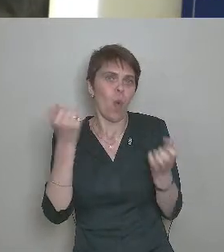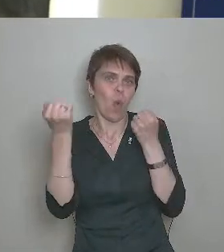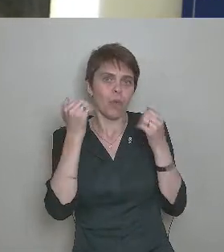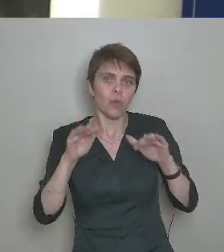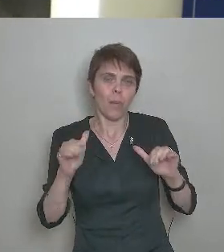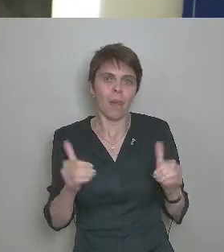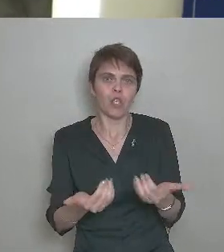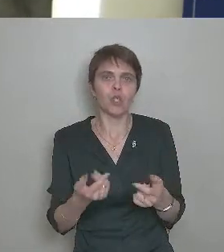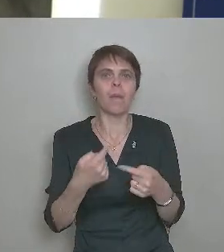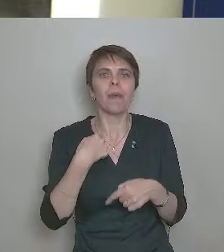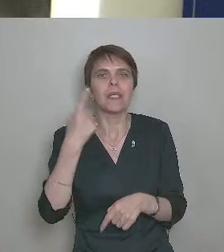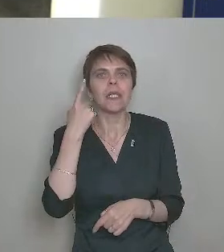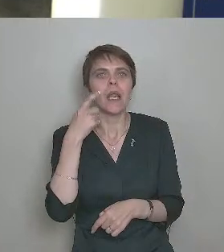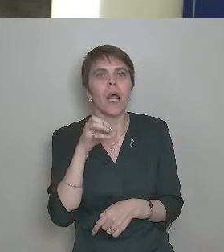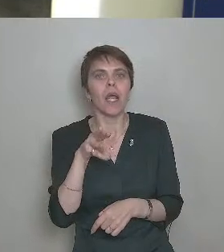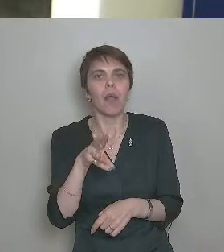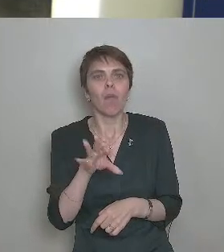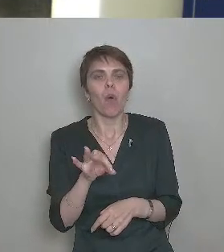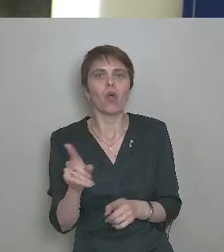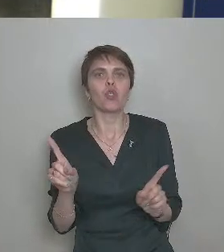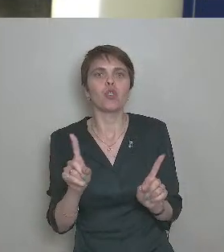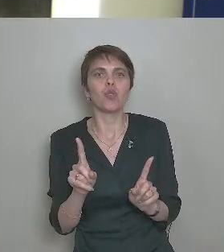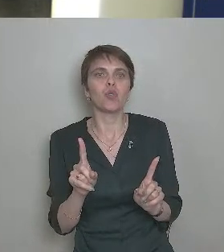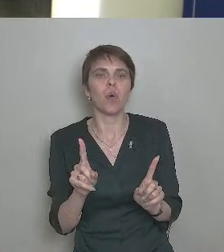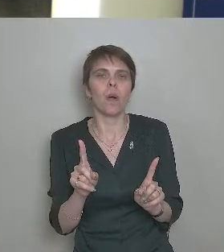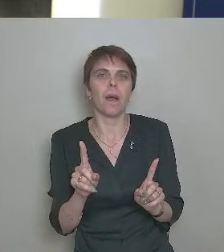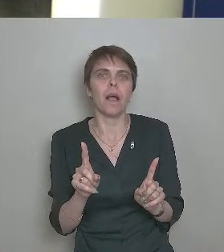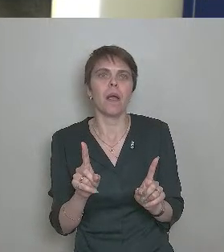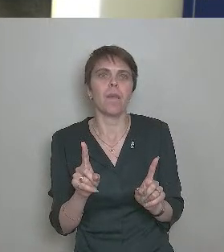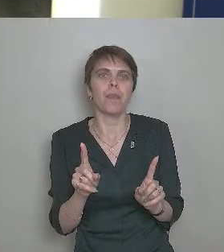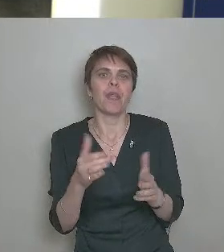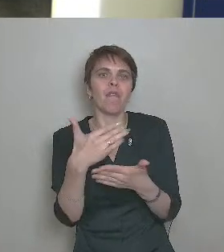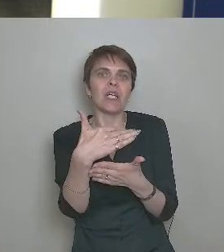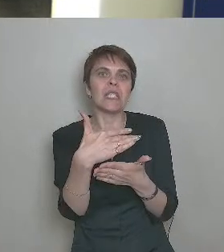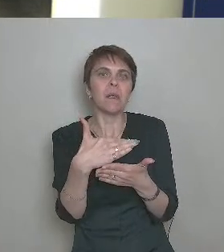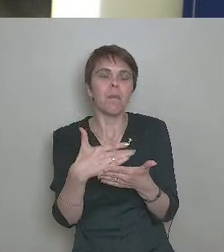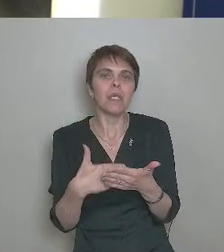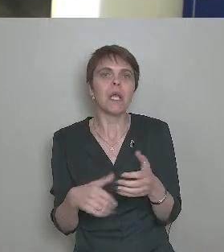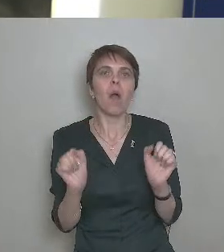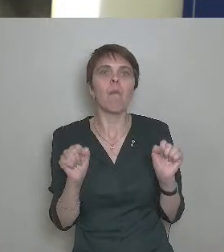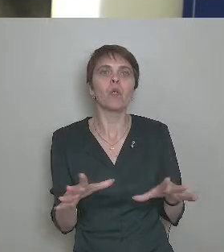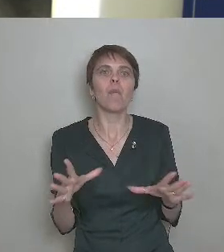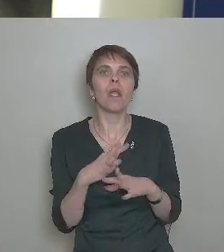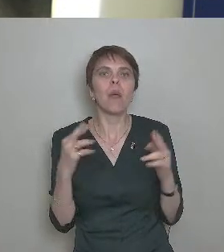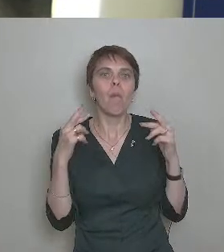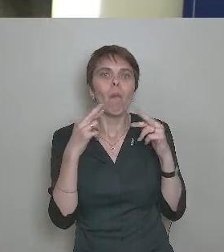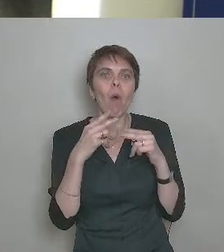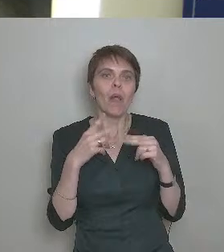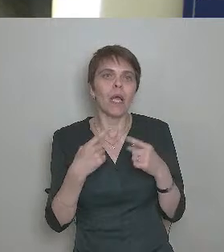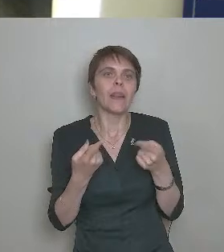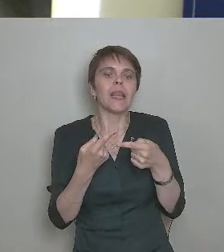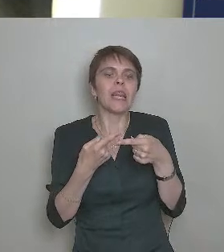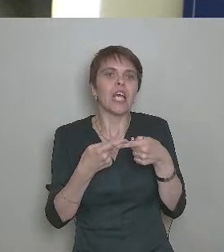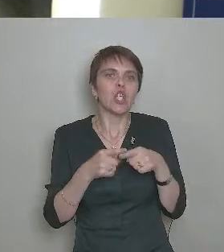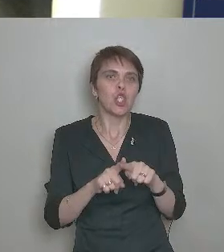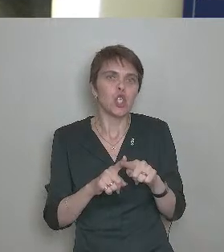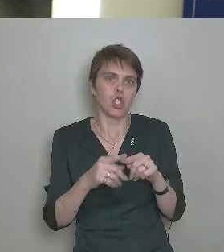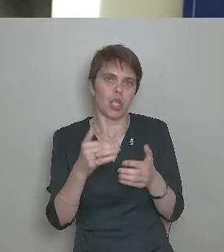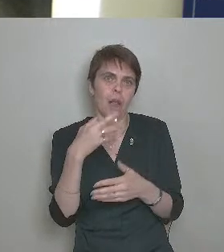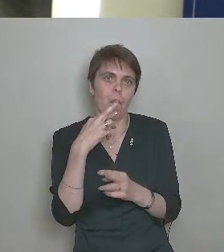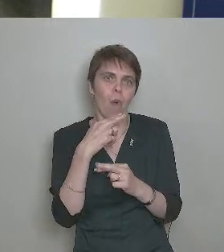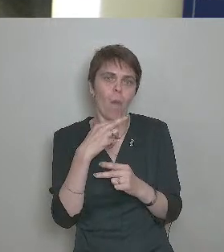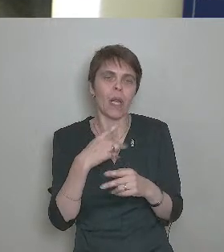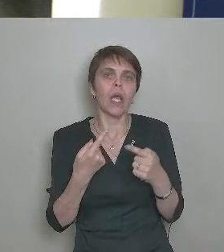decrease, the difficulties in approving the candidates. Well, there could be some technical